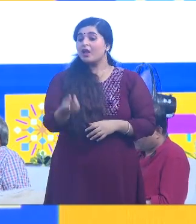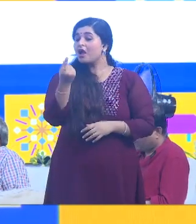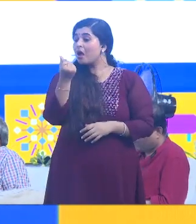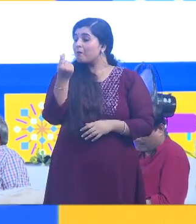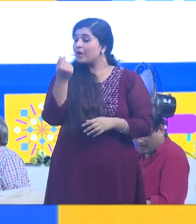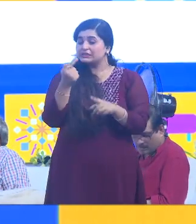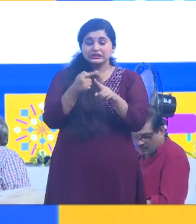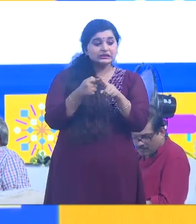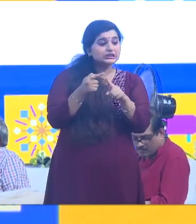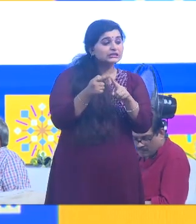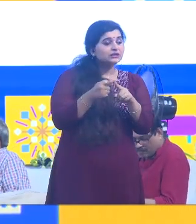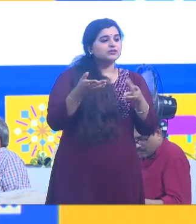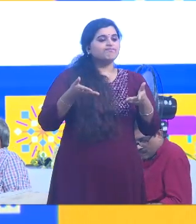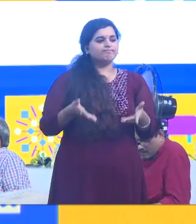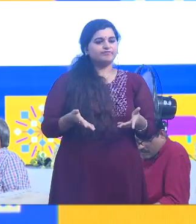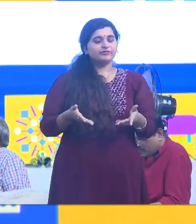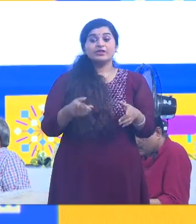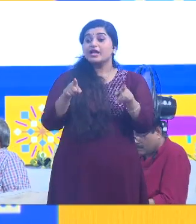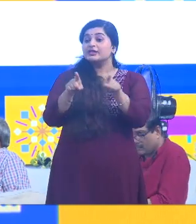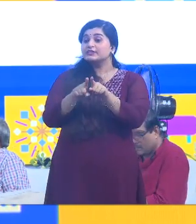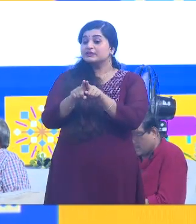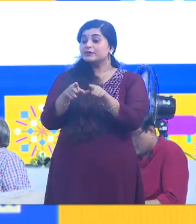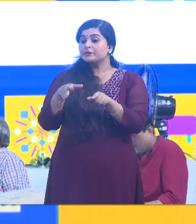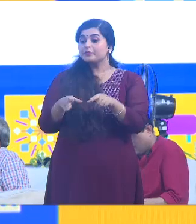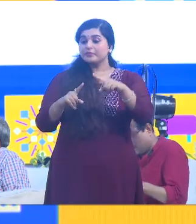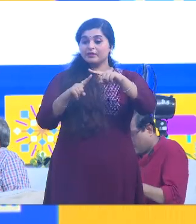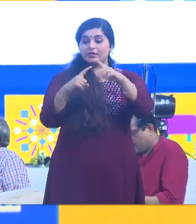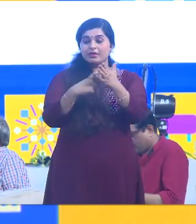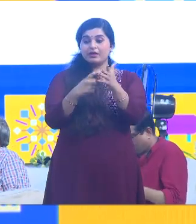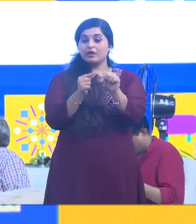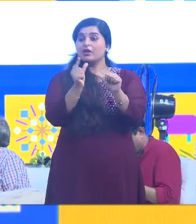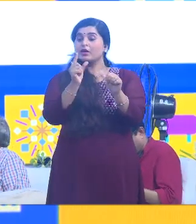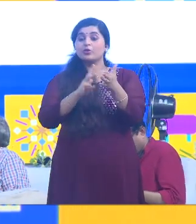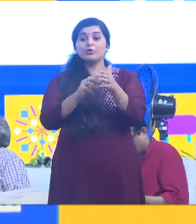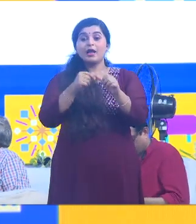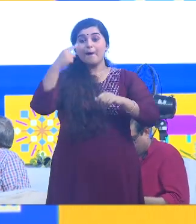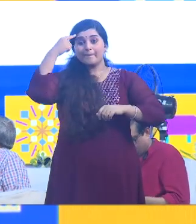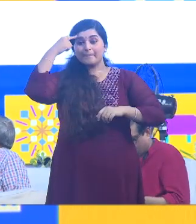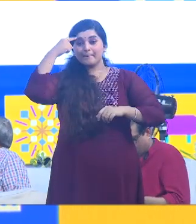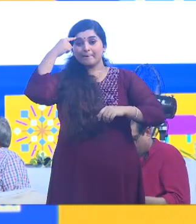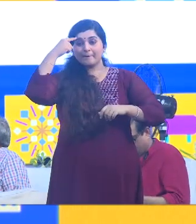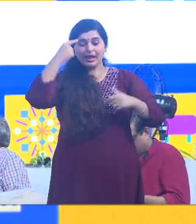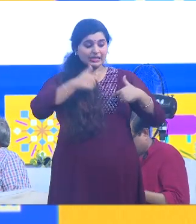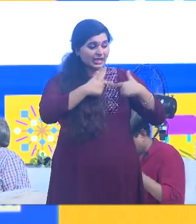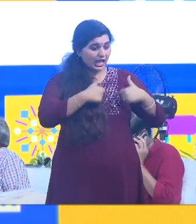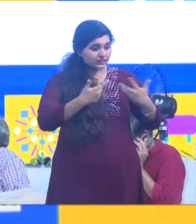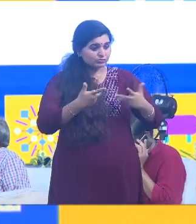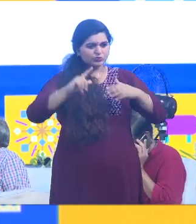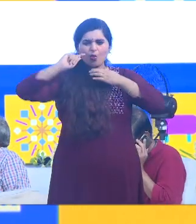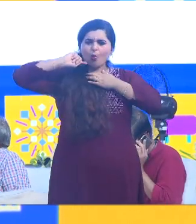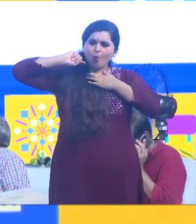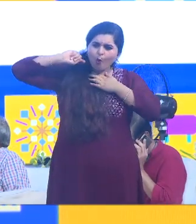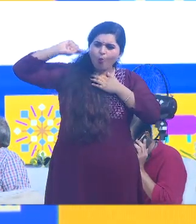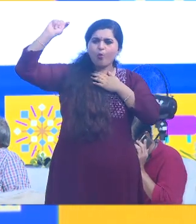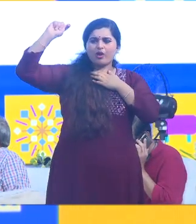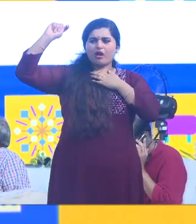highest in the country today, and the trauma and the RTA related to that, the mental health issues and suicides. It's increasing with every